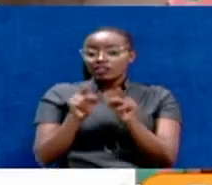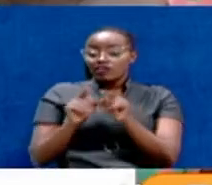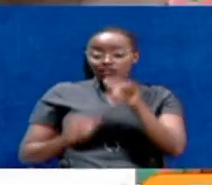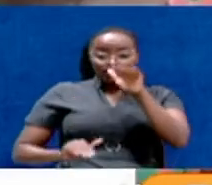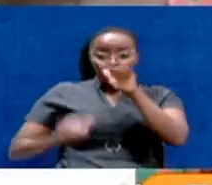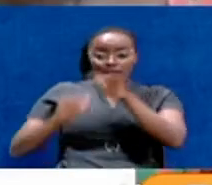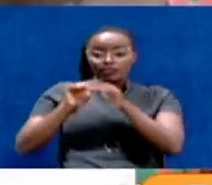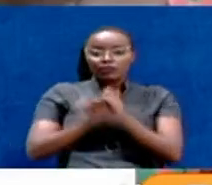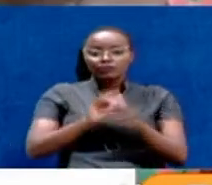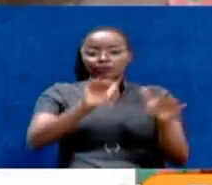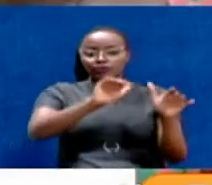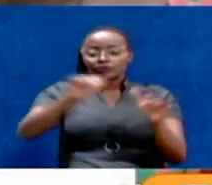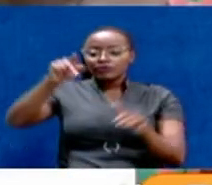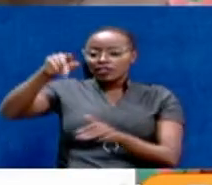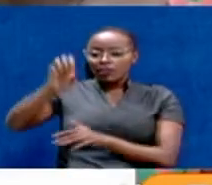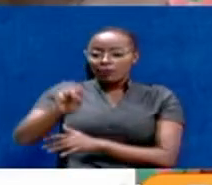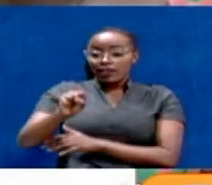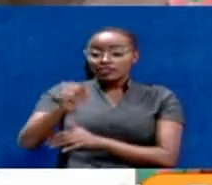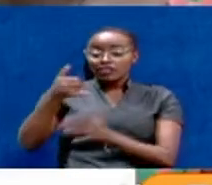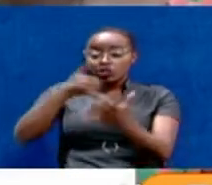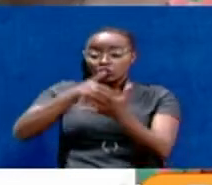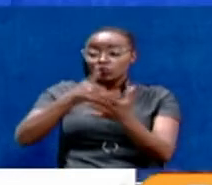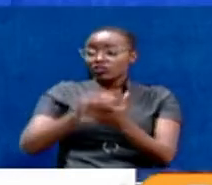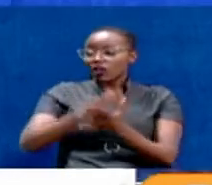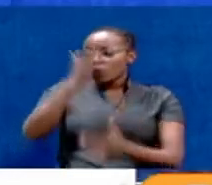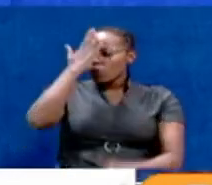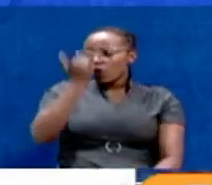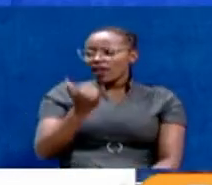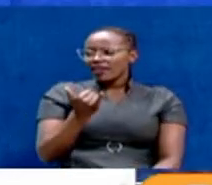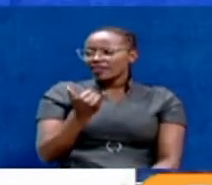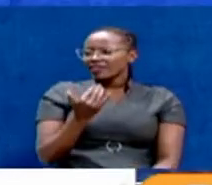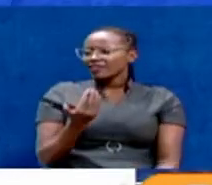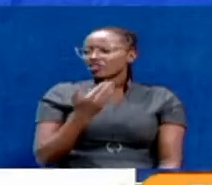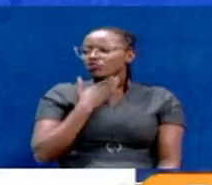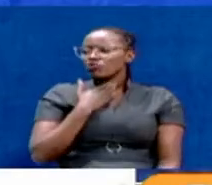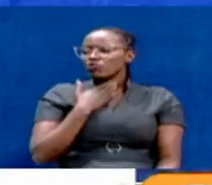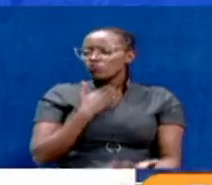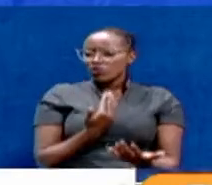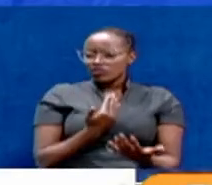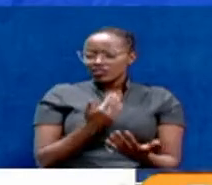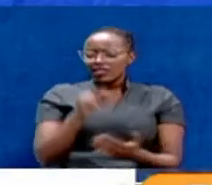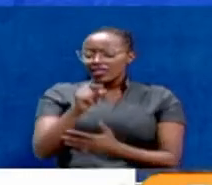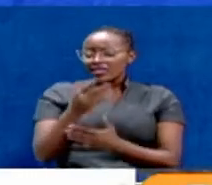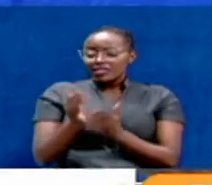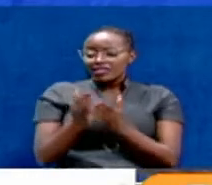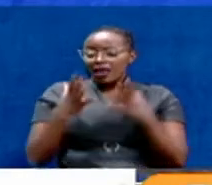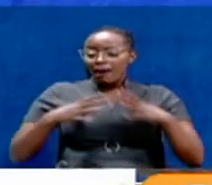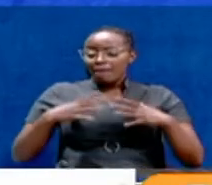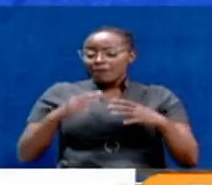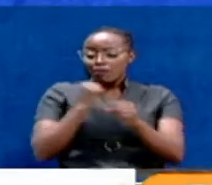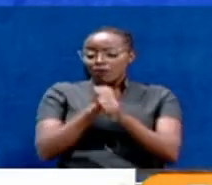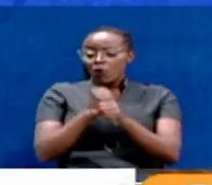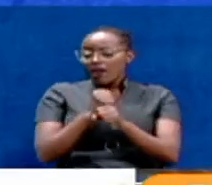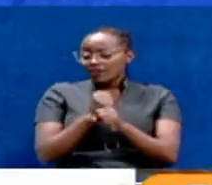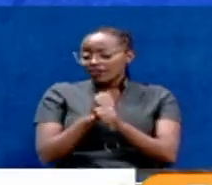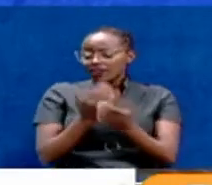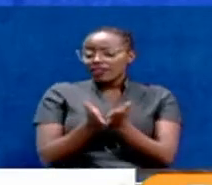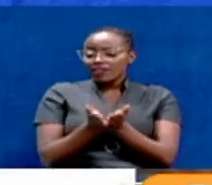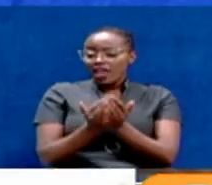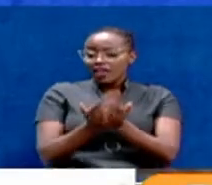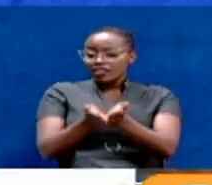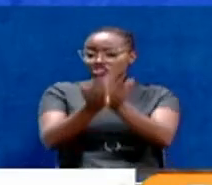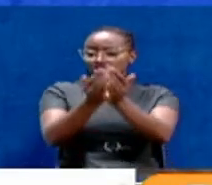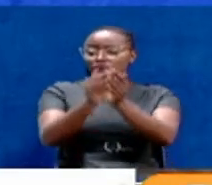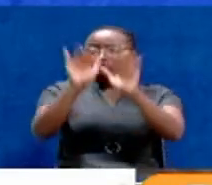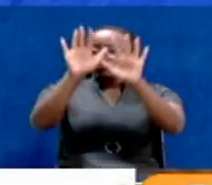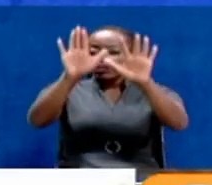maximum. All right, let's bring in PS on this. PS, so why then do you want seafarers to be categorized as the essential